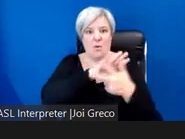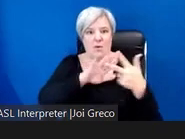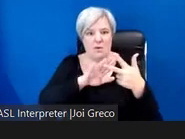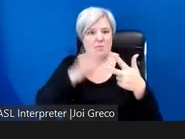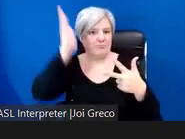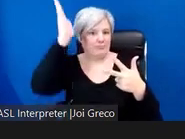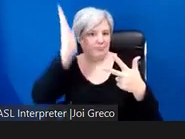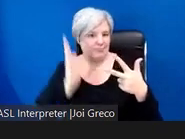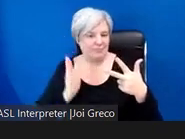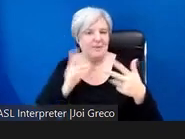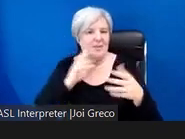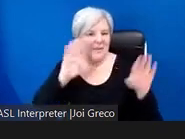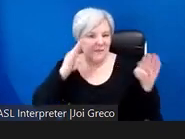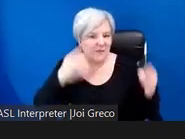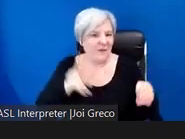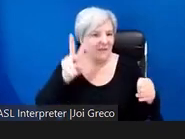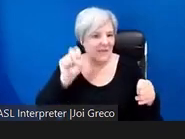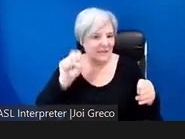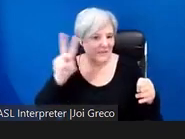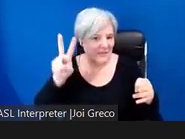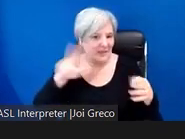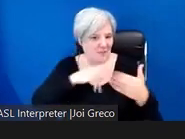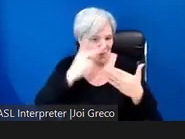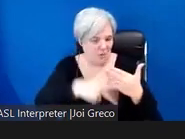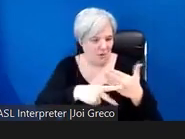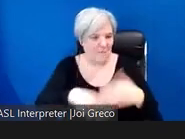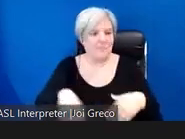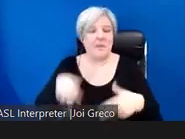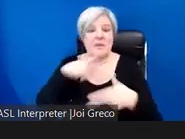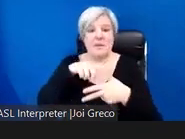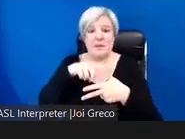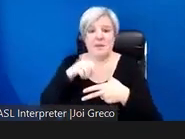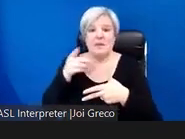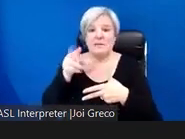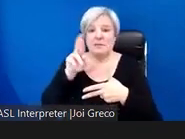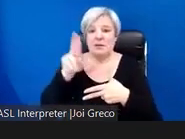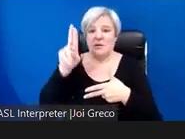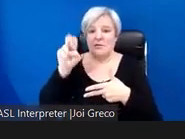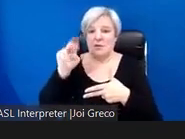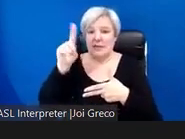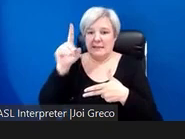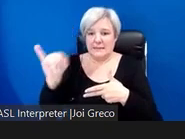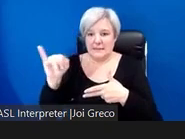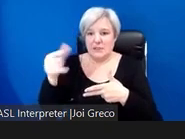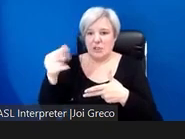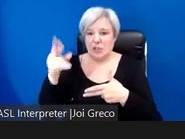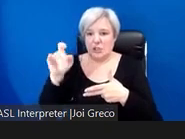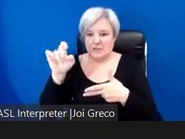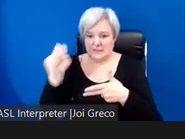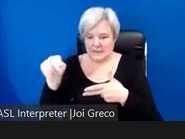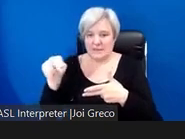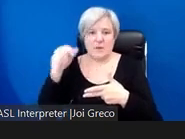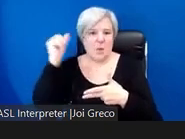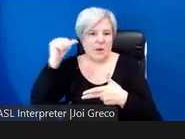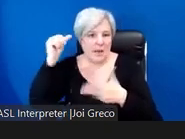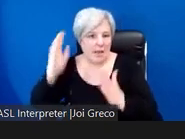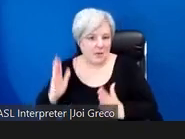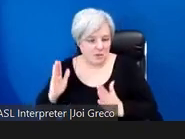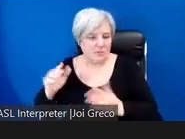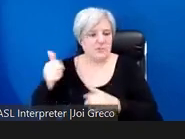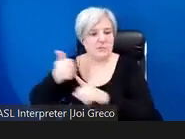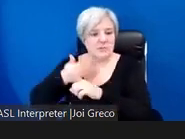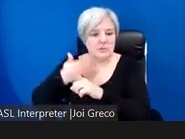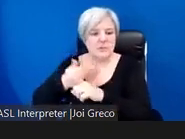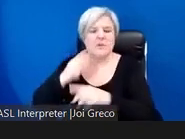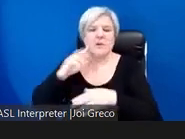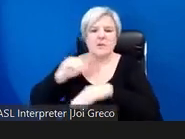been working on the virtual site visit. One is Dr. Randy Gersten, who is an audiologist. Randy does a lot of consulting